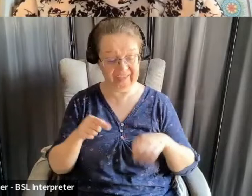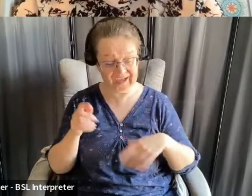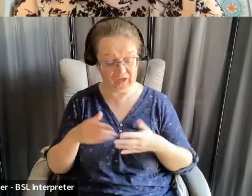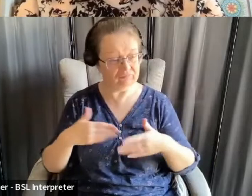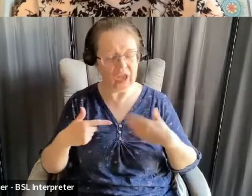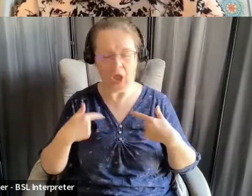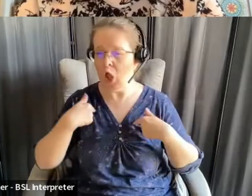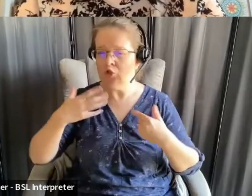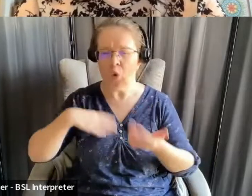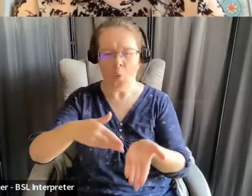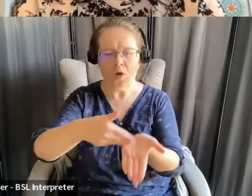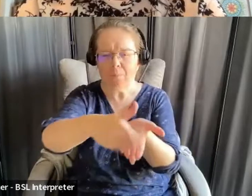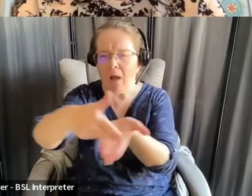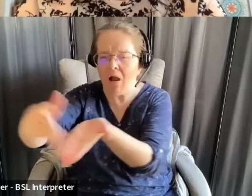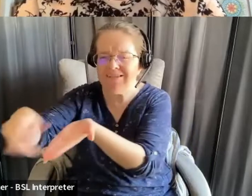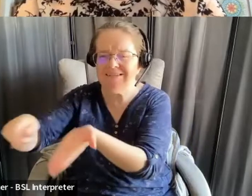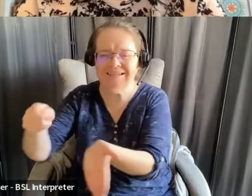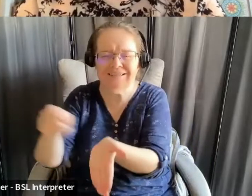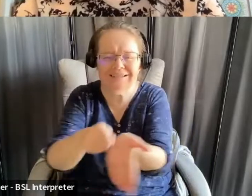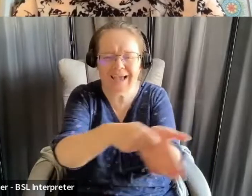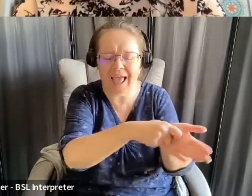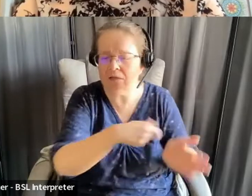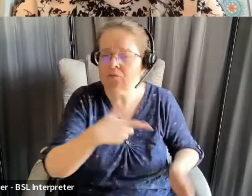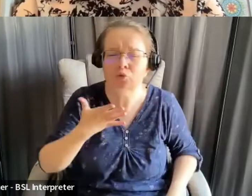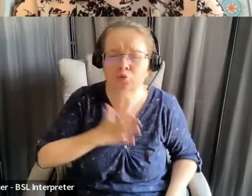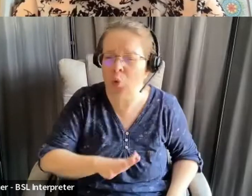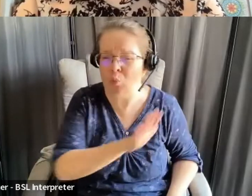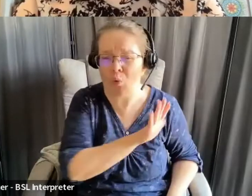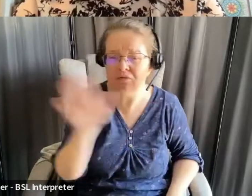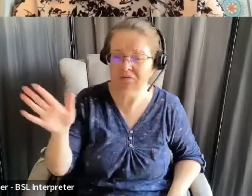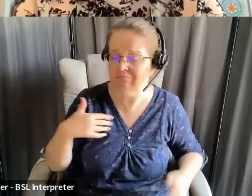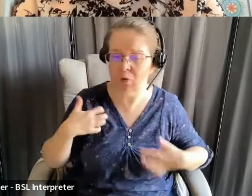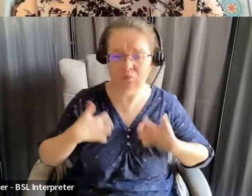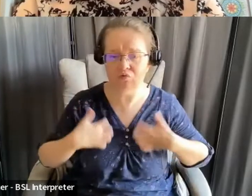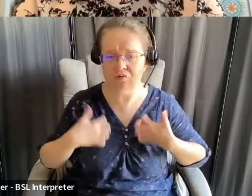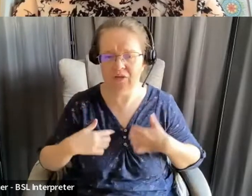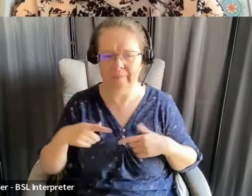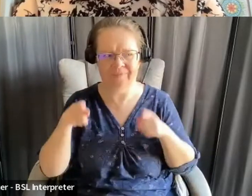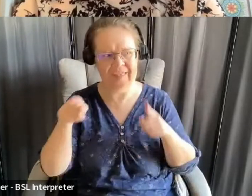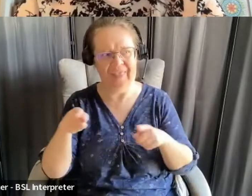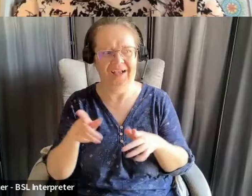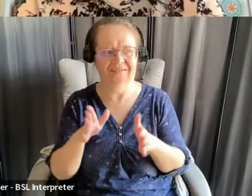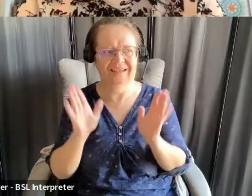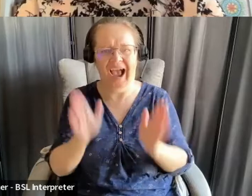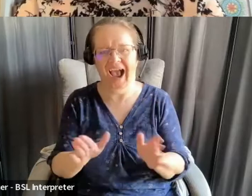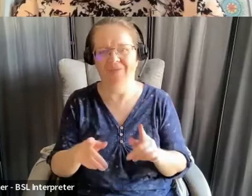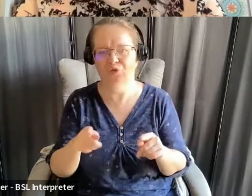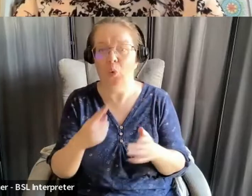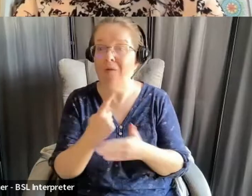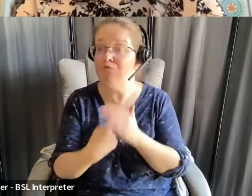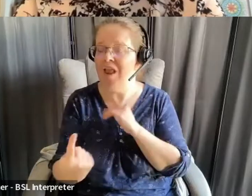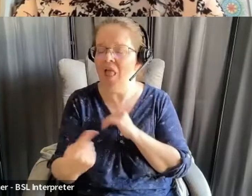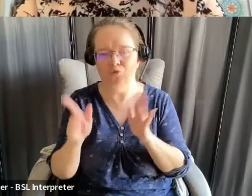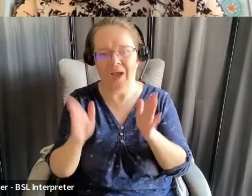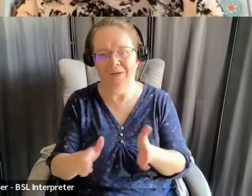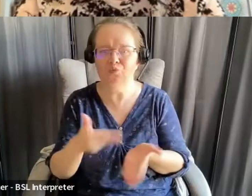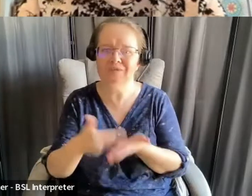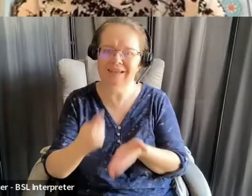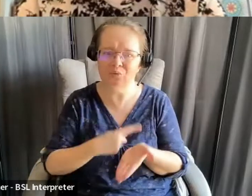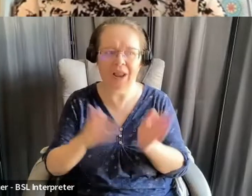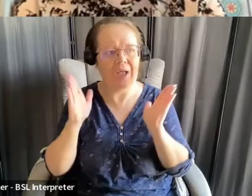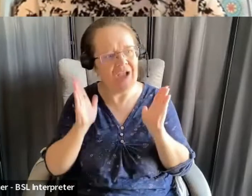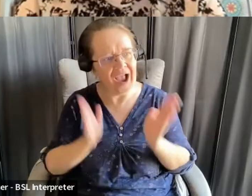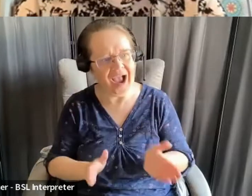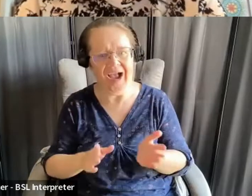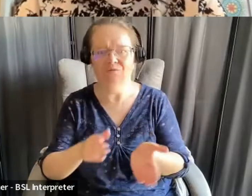sales, marketing, and all the other stuff that is kind of prerequisite to being a freelancer.